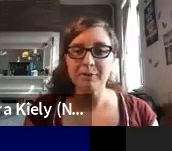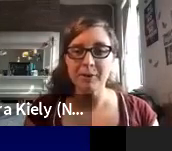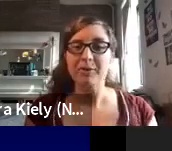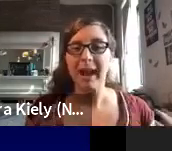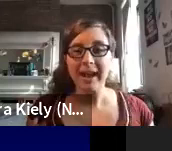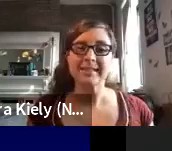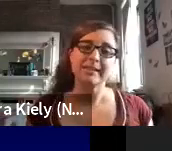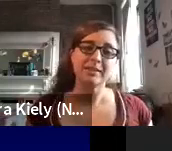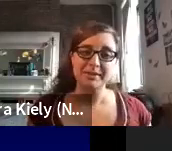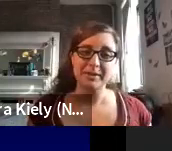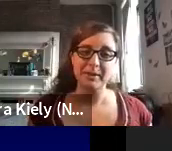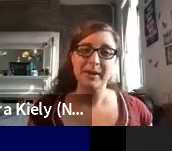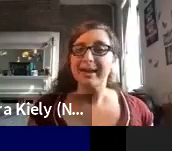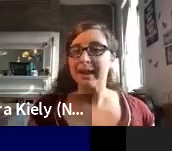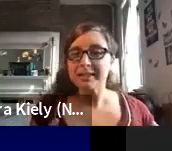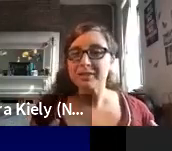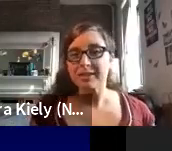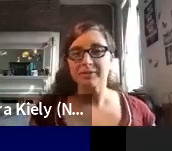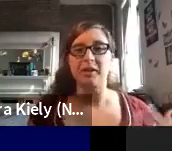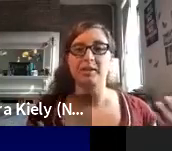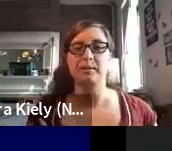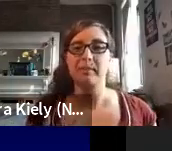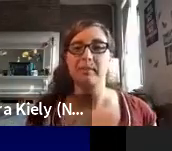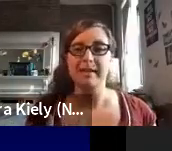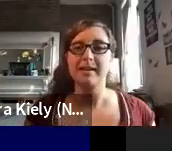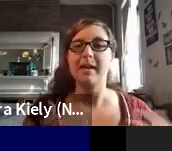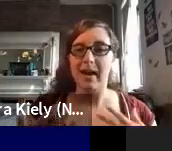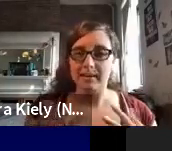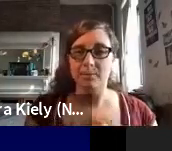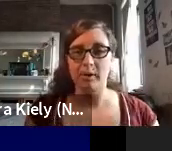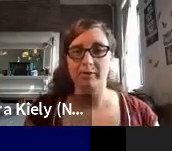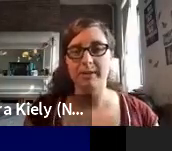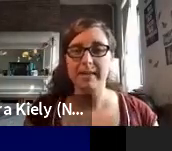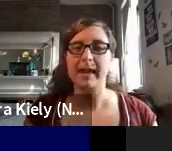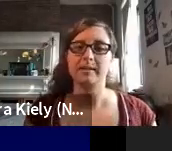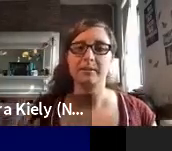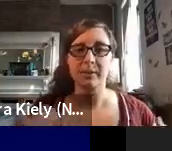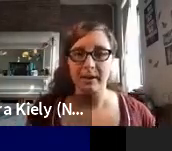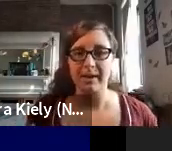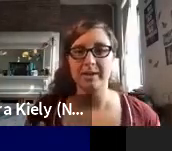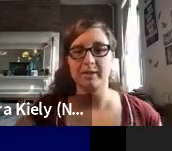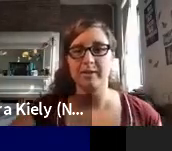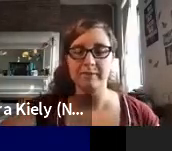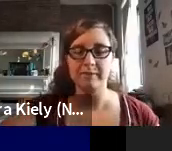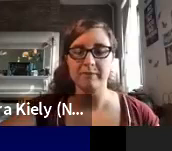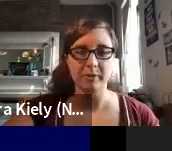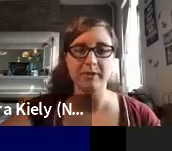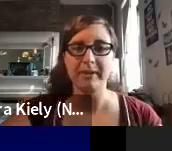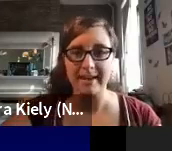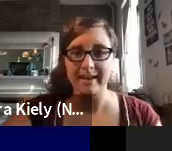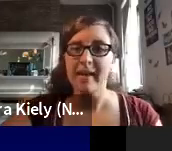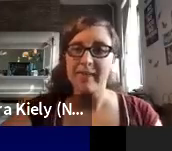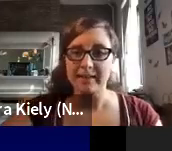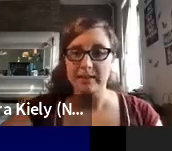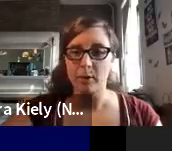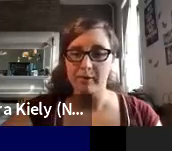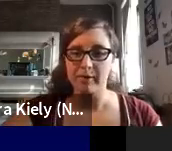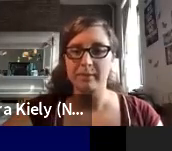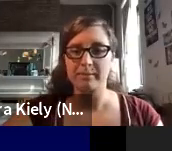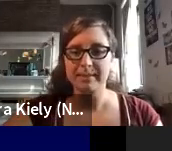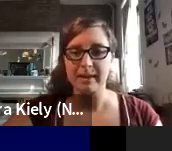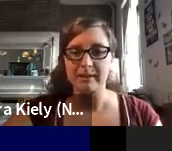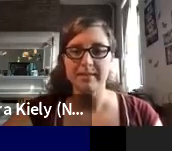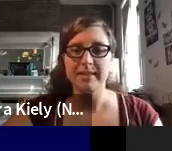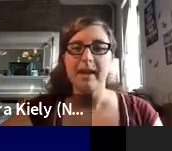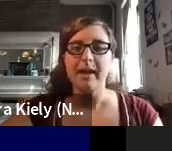there for you. And it's also can be stressful to be that support for somebody else. So we want to make sure that folks are getting that support